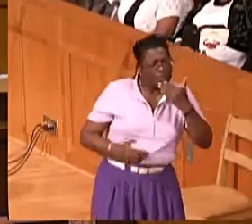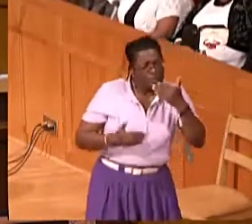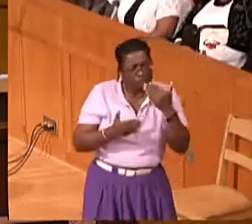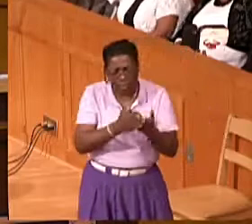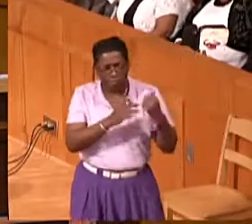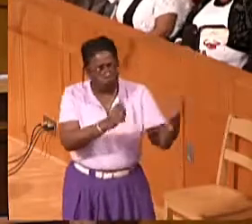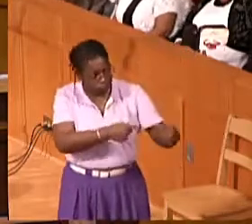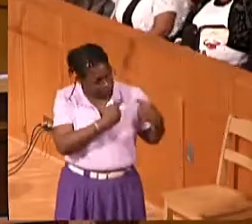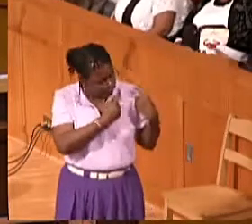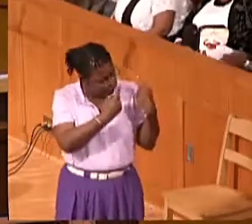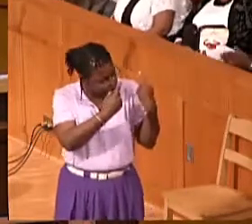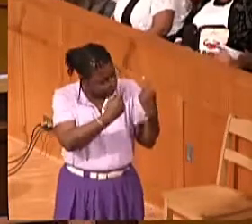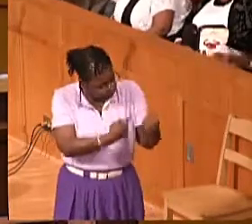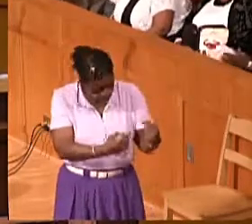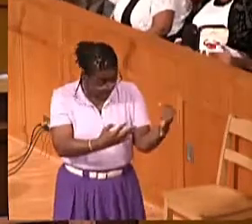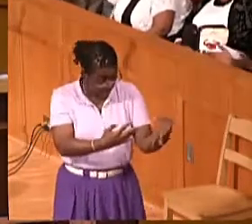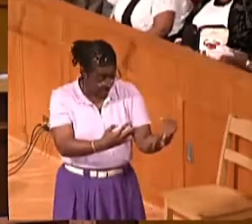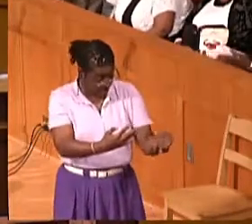so.